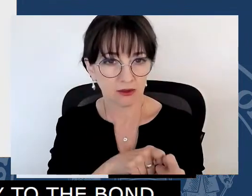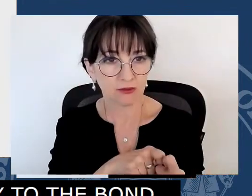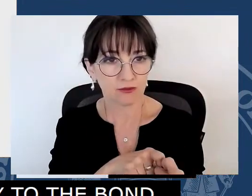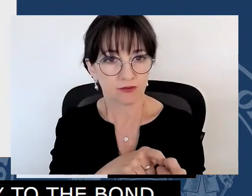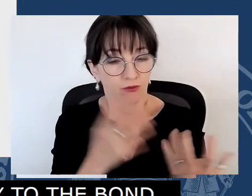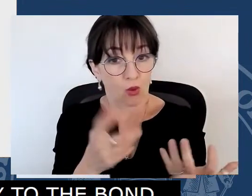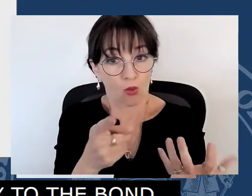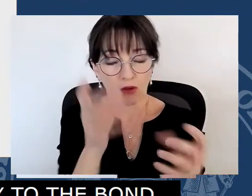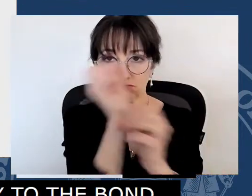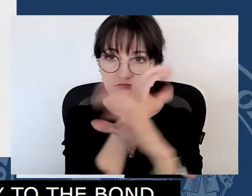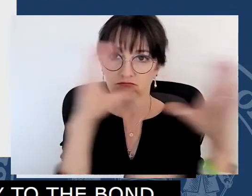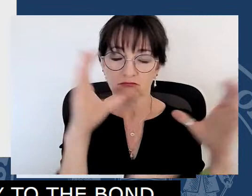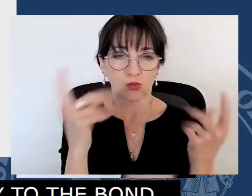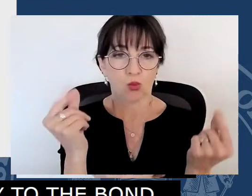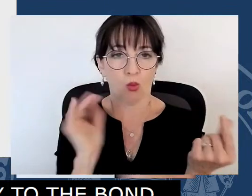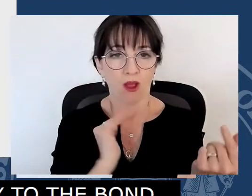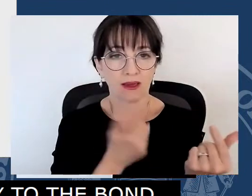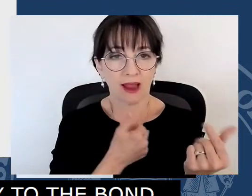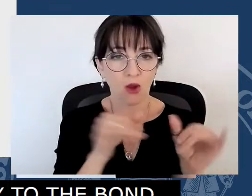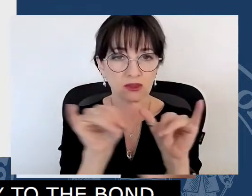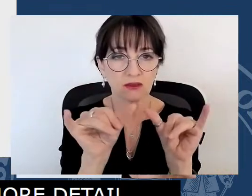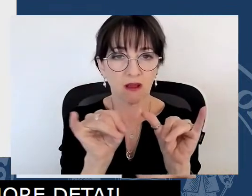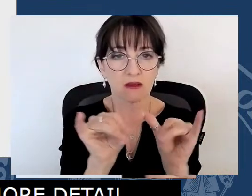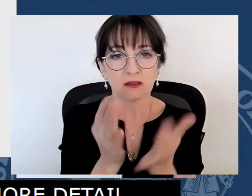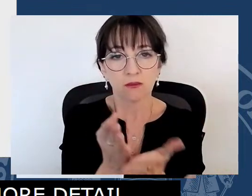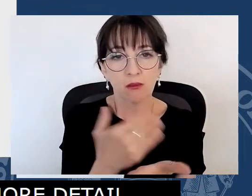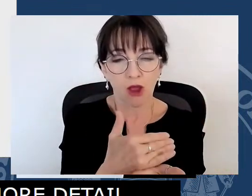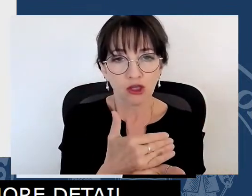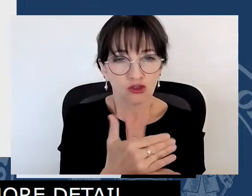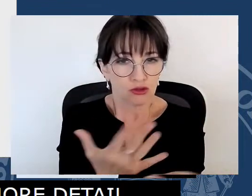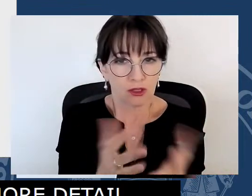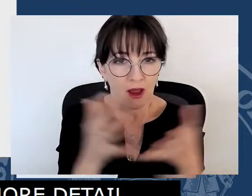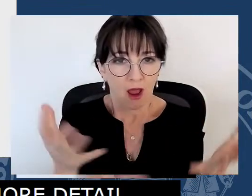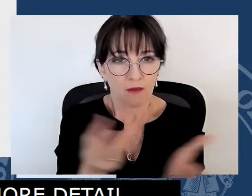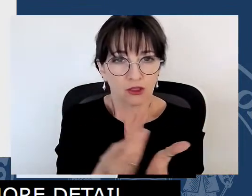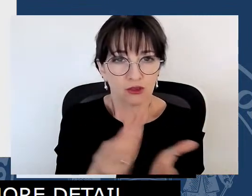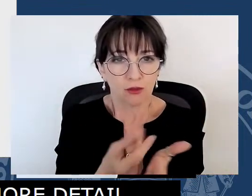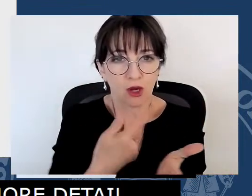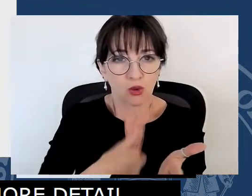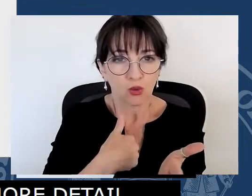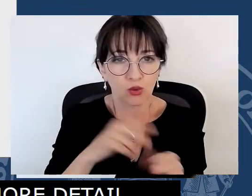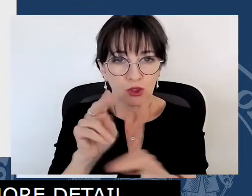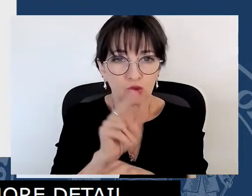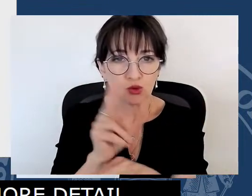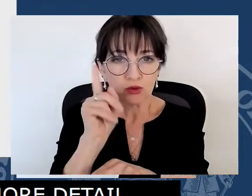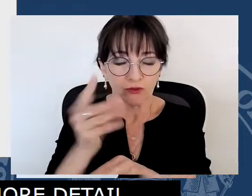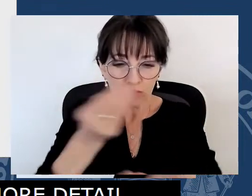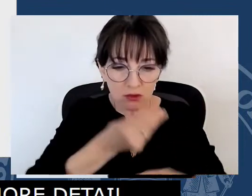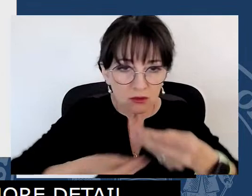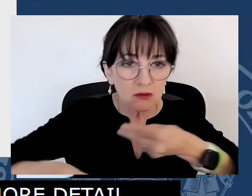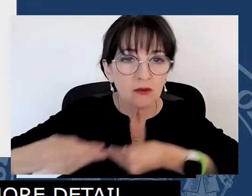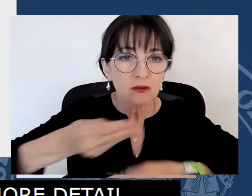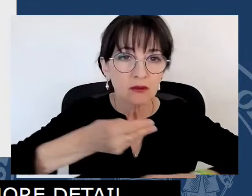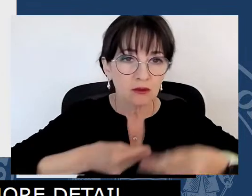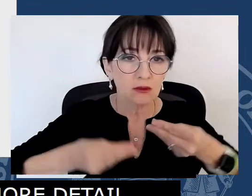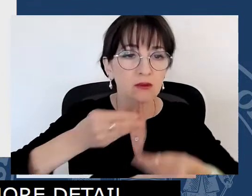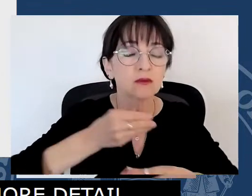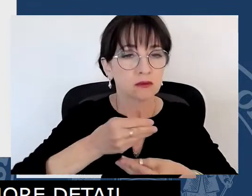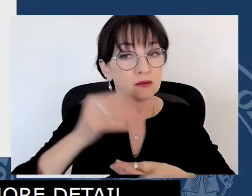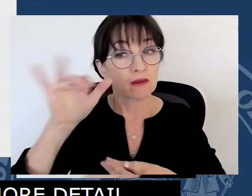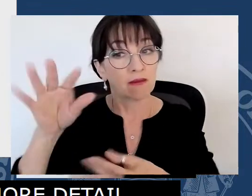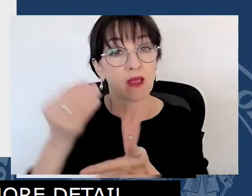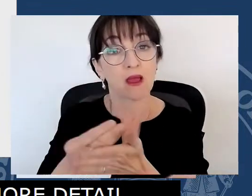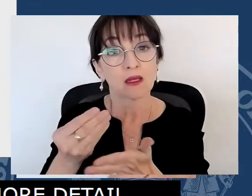$5.5 billion. The money that goes to grant and aids, those are for mostly social service and